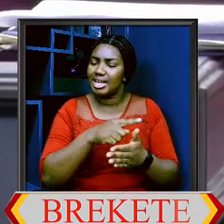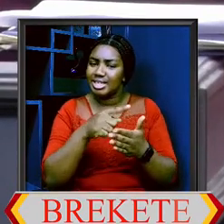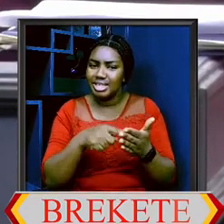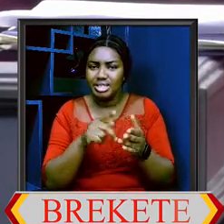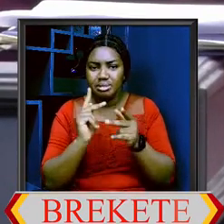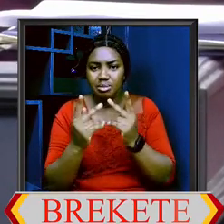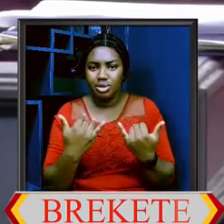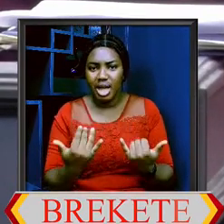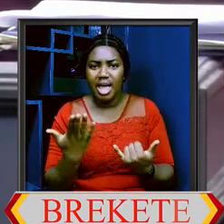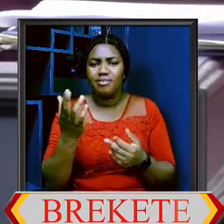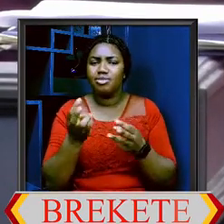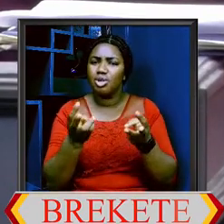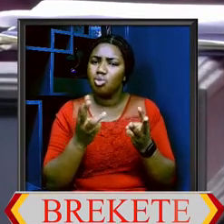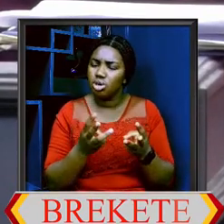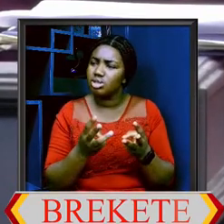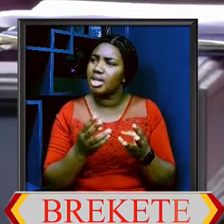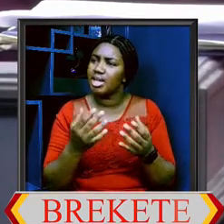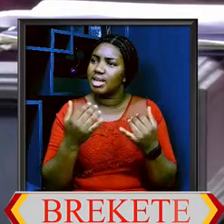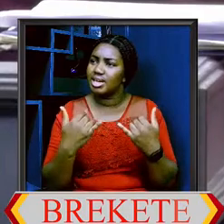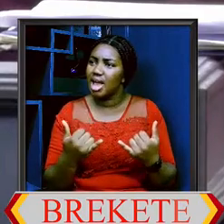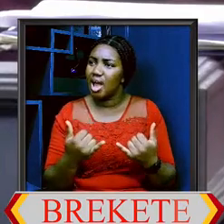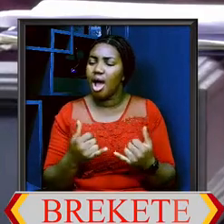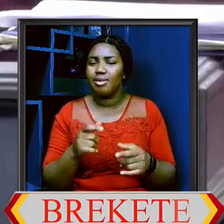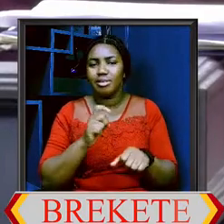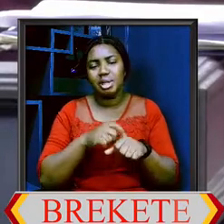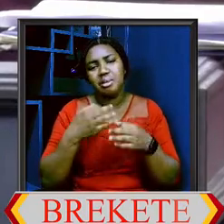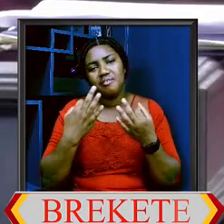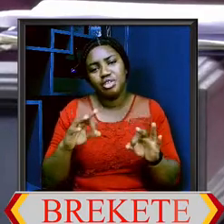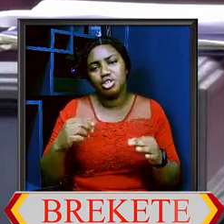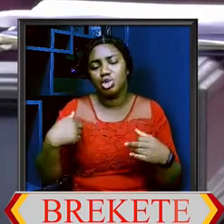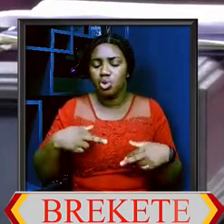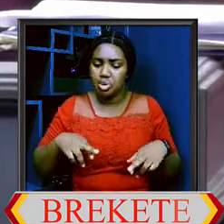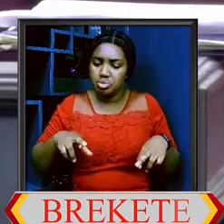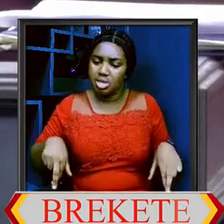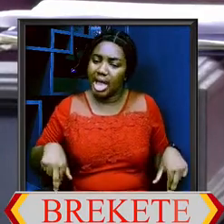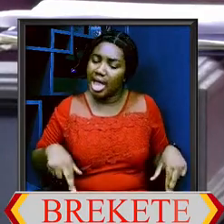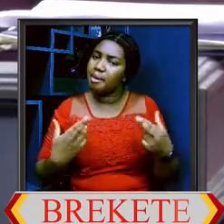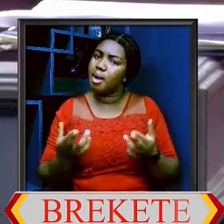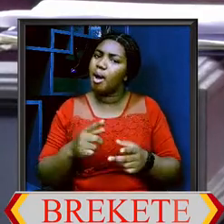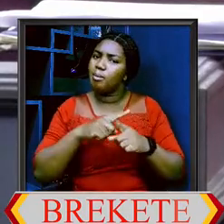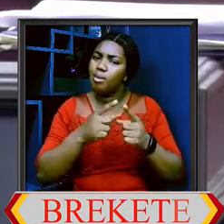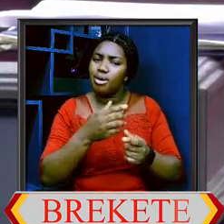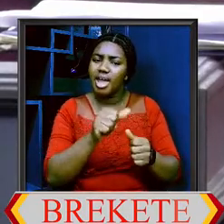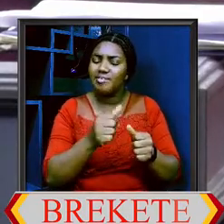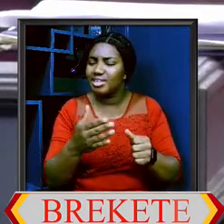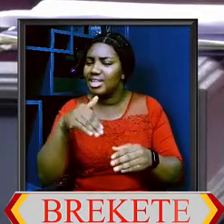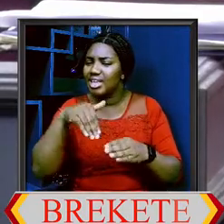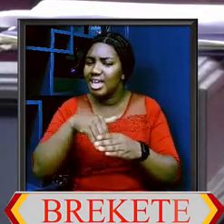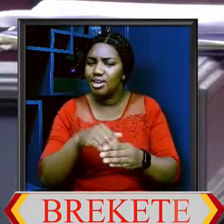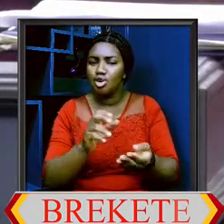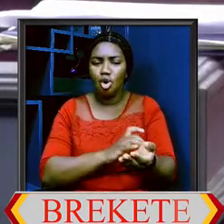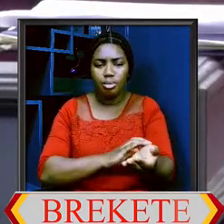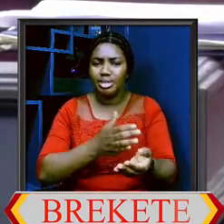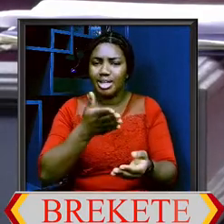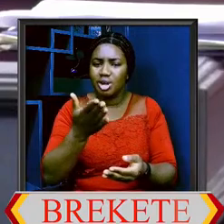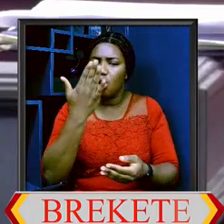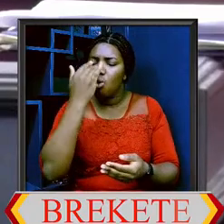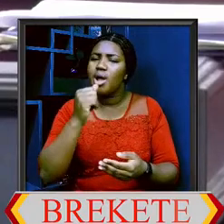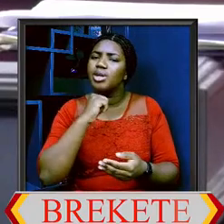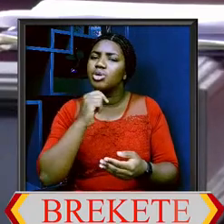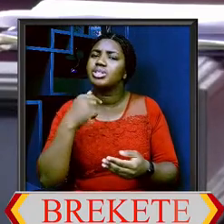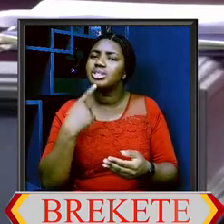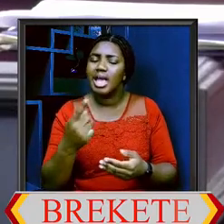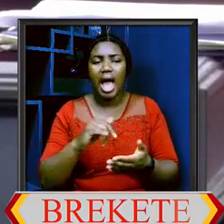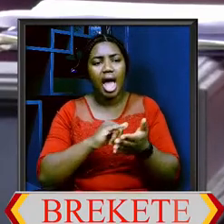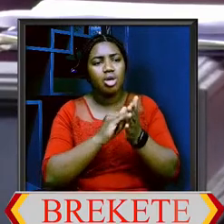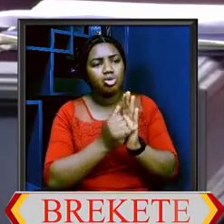people now if they want as our time don't fin we retire but our everything is in the computer there why not the will say okay those